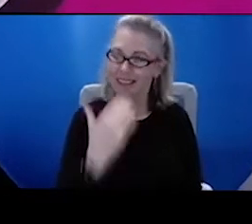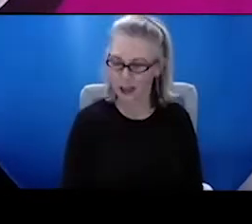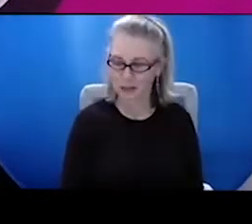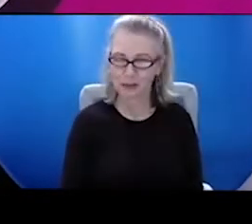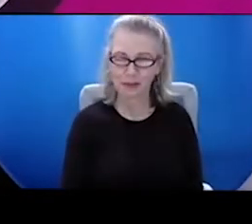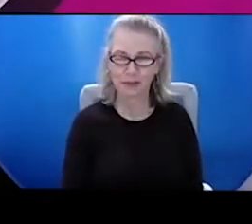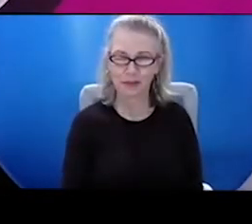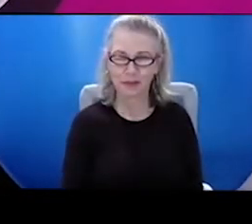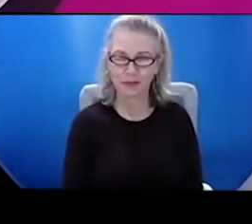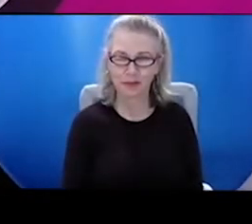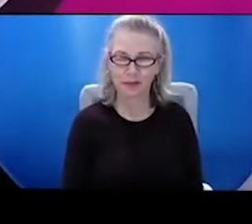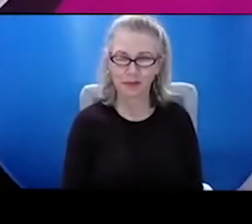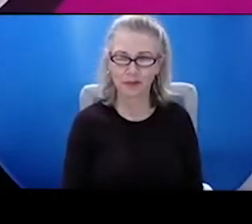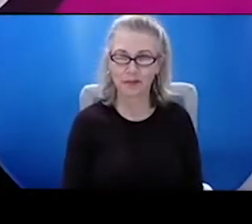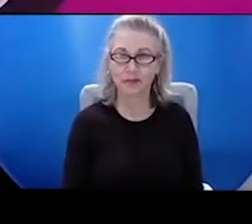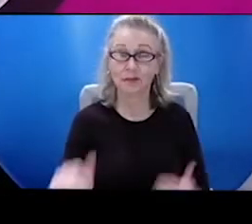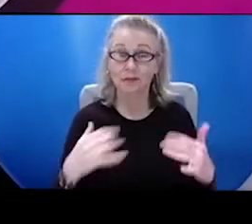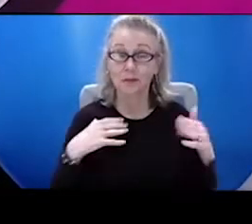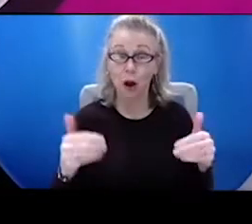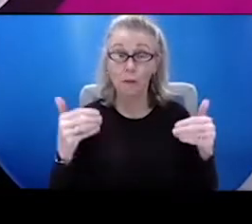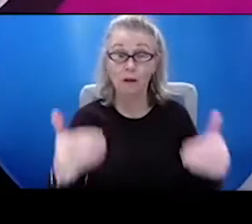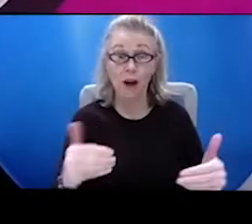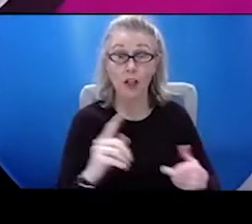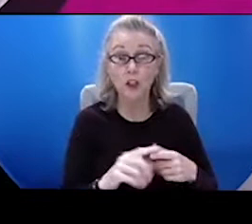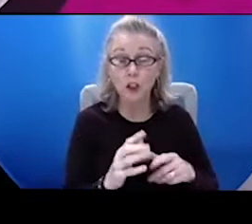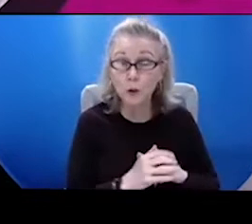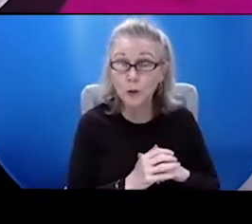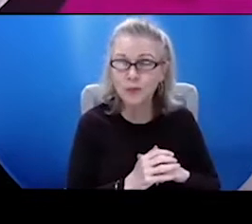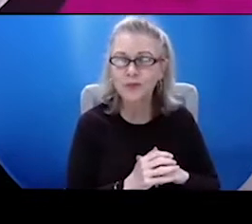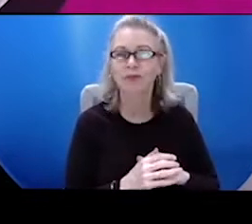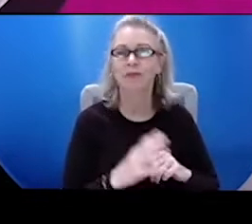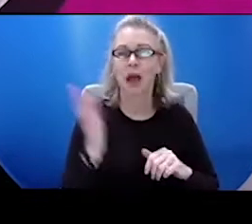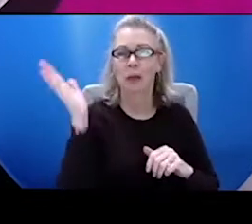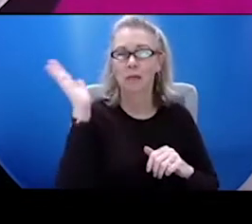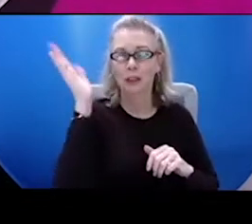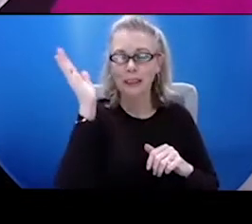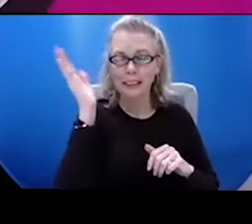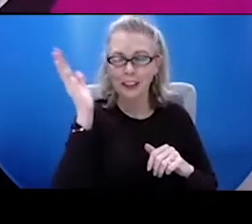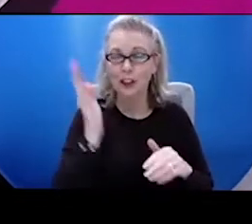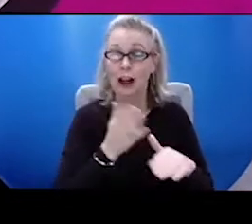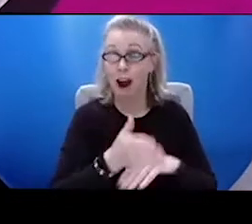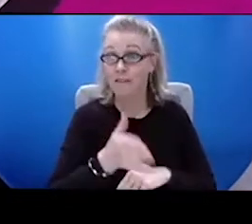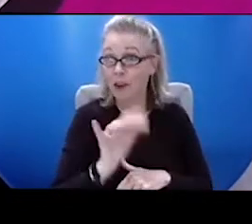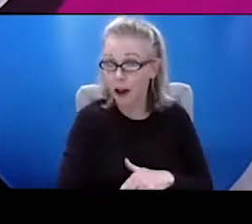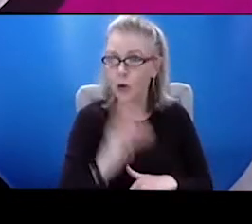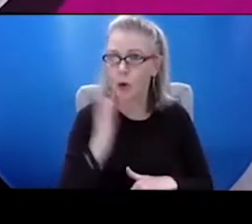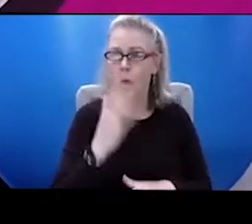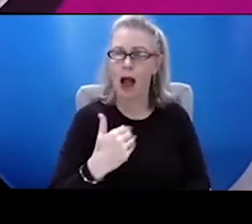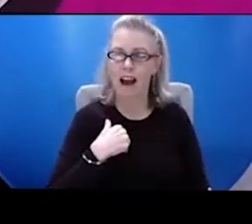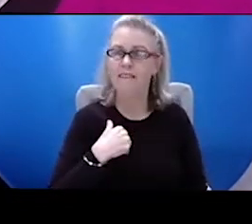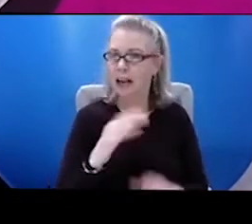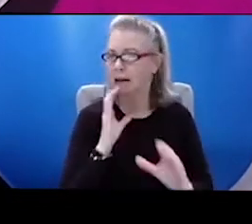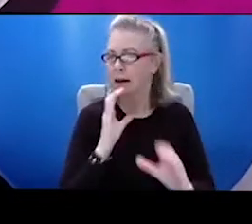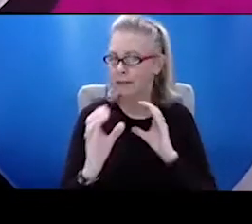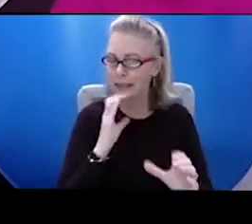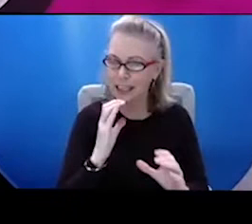And next we're going to move on to presentations. Immediately following the presentations, we'll be having a conversation